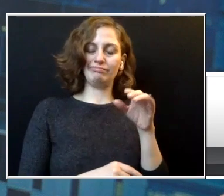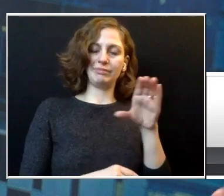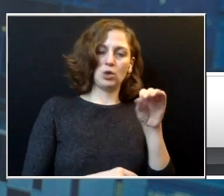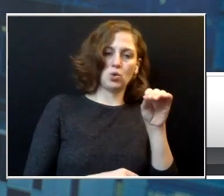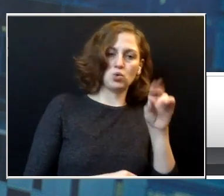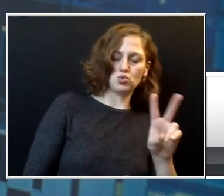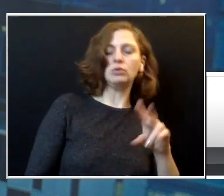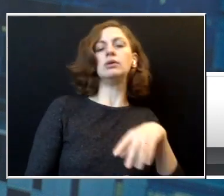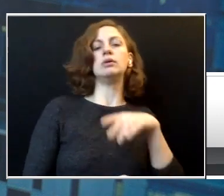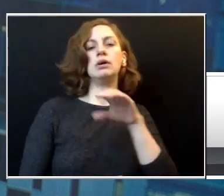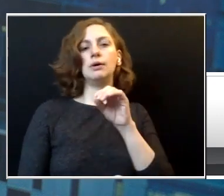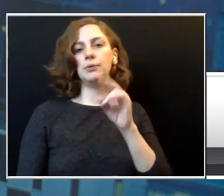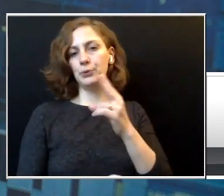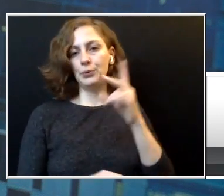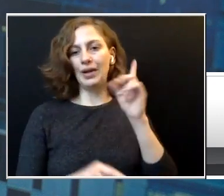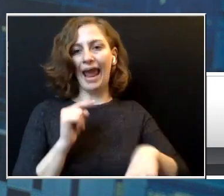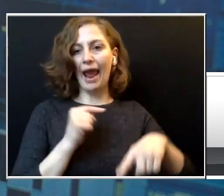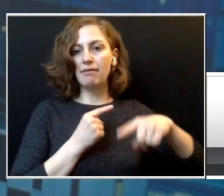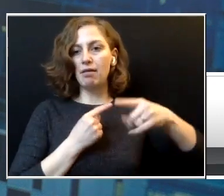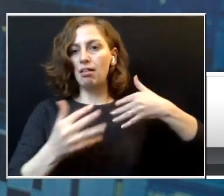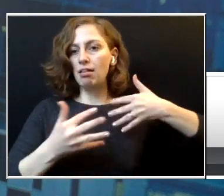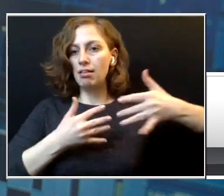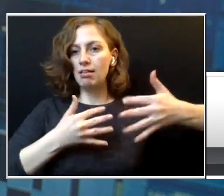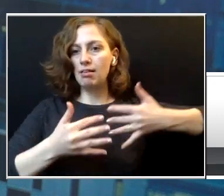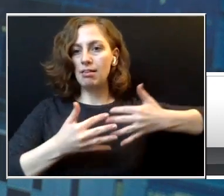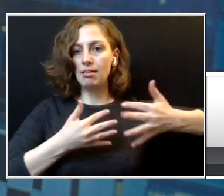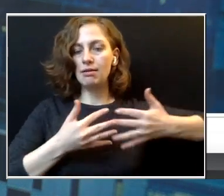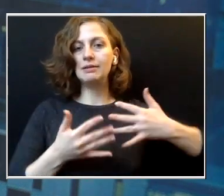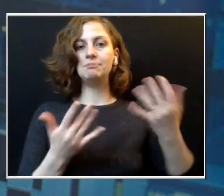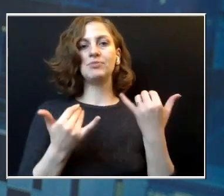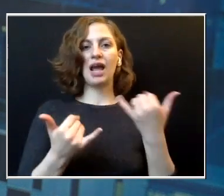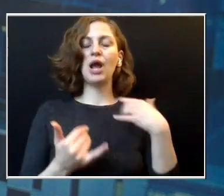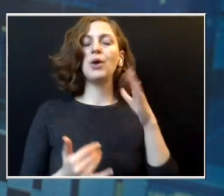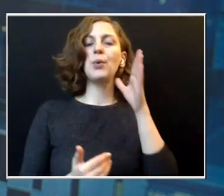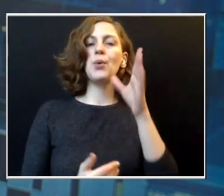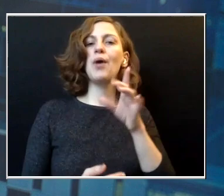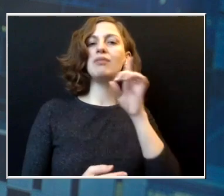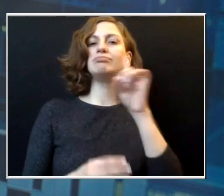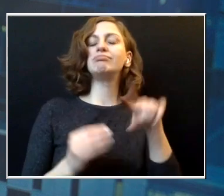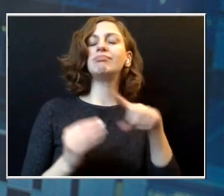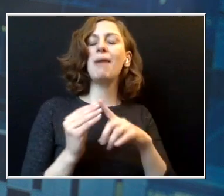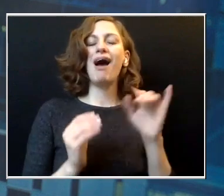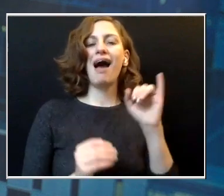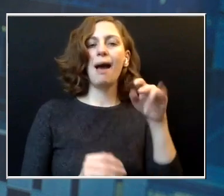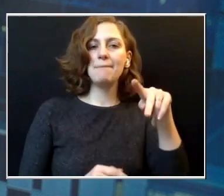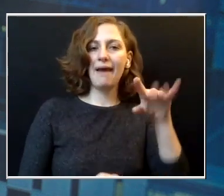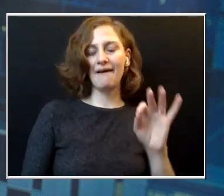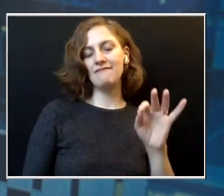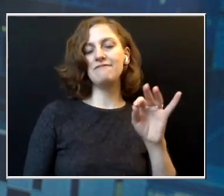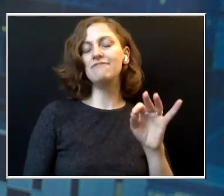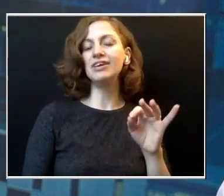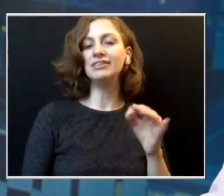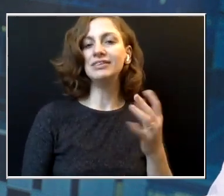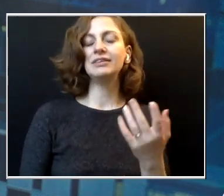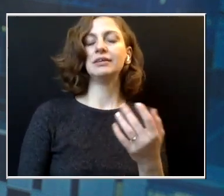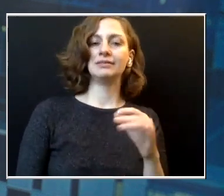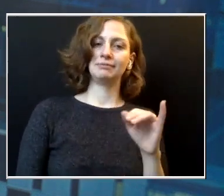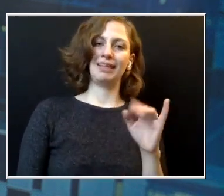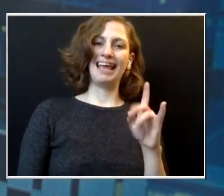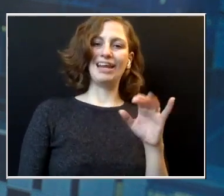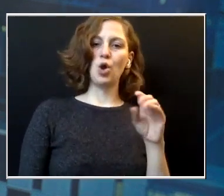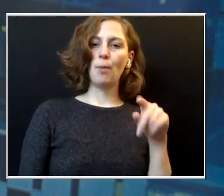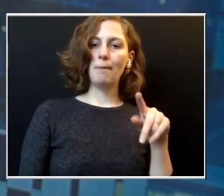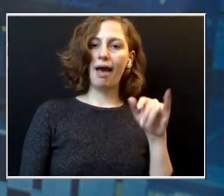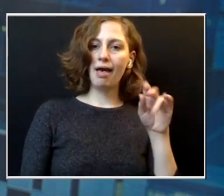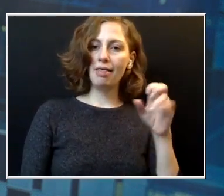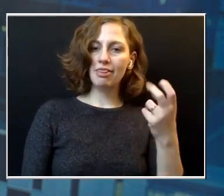or idiopathic pulmonary fibrosis. We'll show you what's happening inside the lungs of someone with IPF. It's deadly,